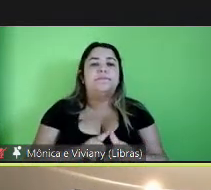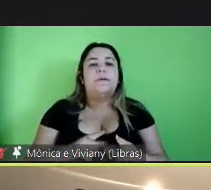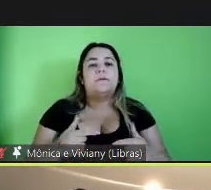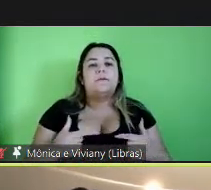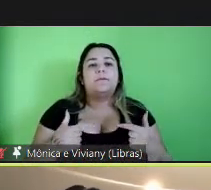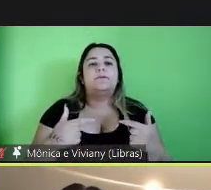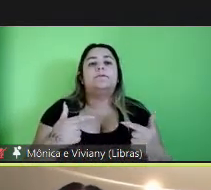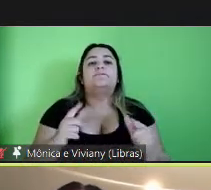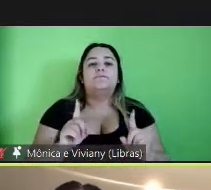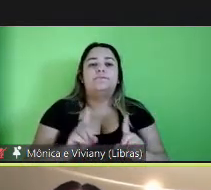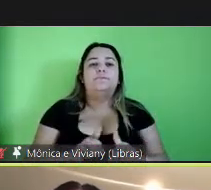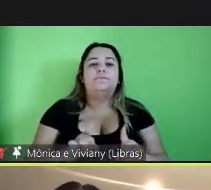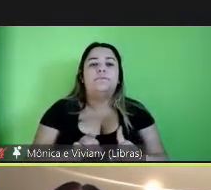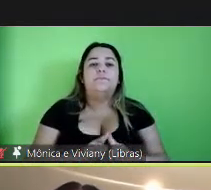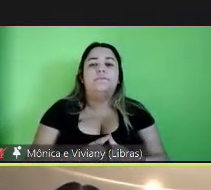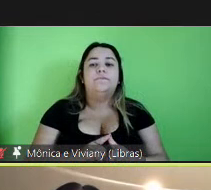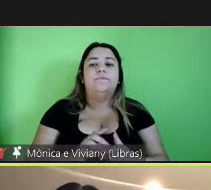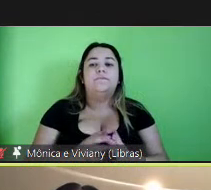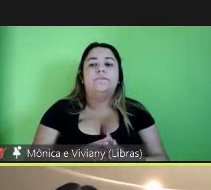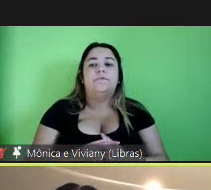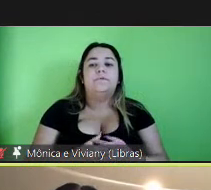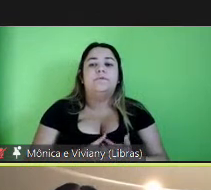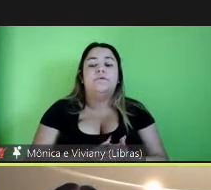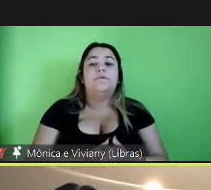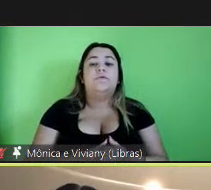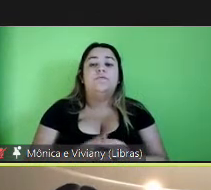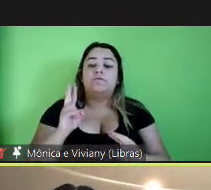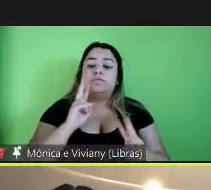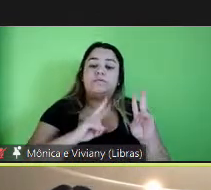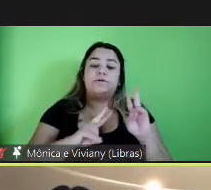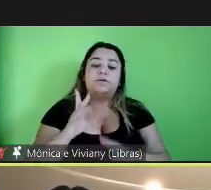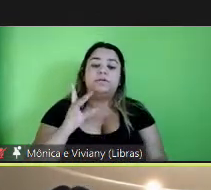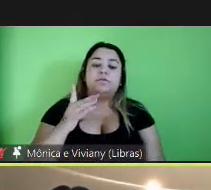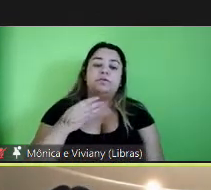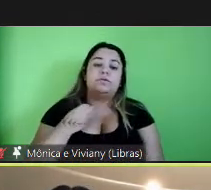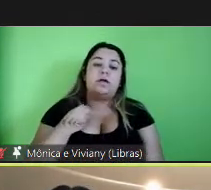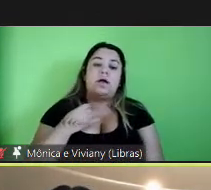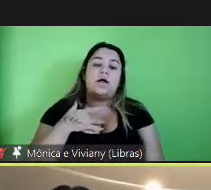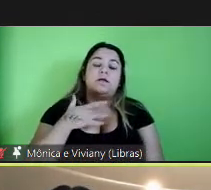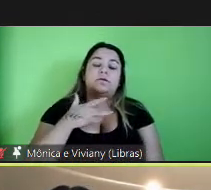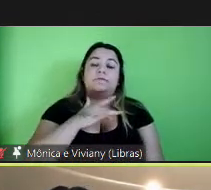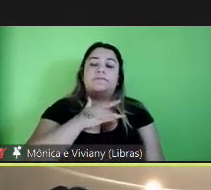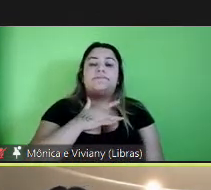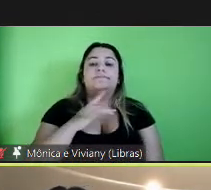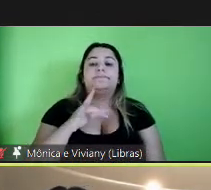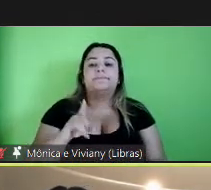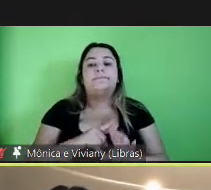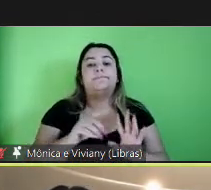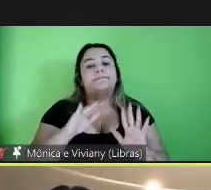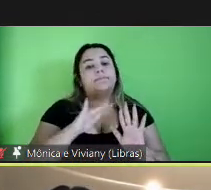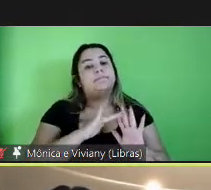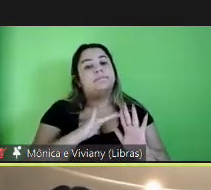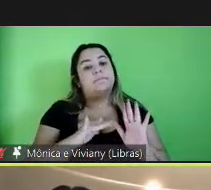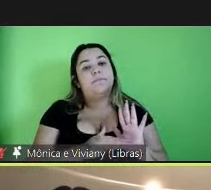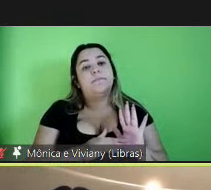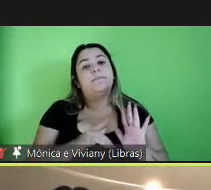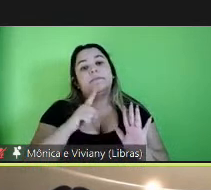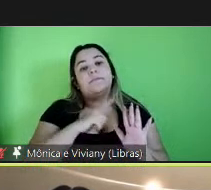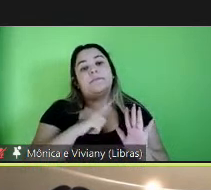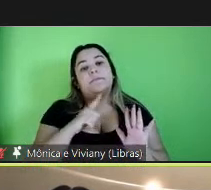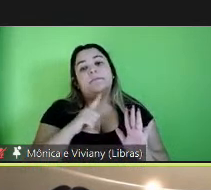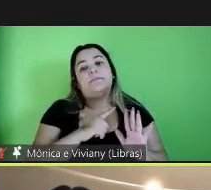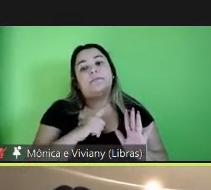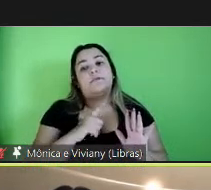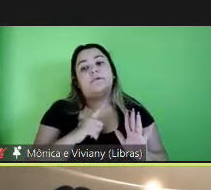view as well. So some of the enablers were very much senior buy-in. So we needed the senior buy-in of senior leaders, not just within the local authority, but our